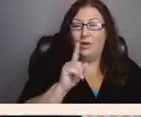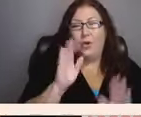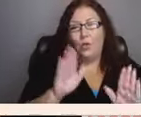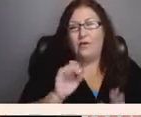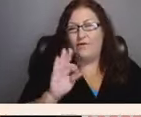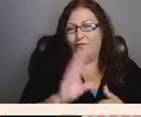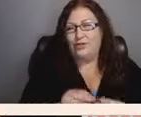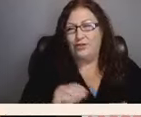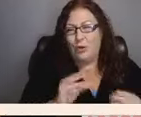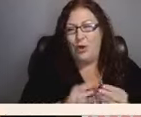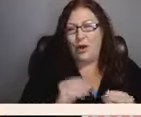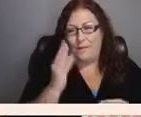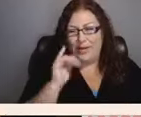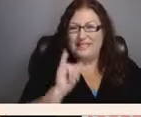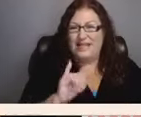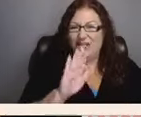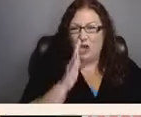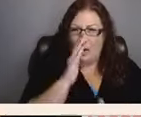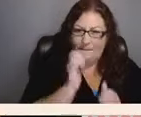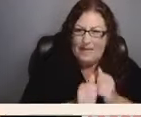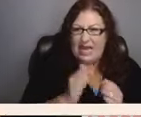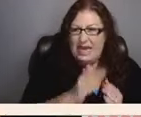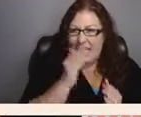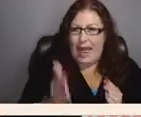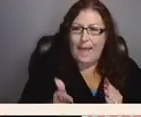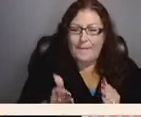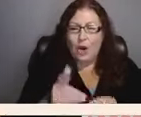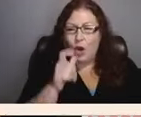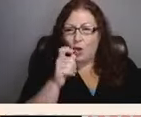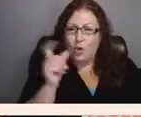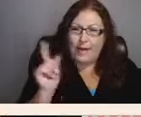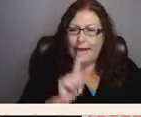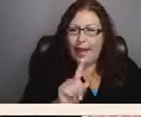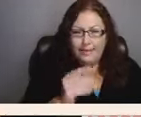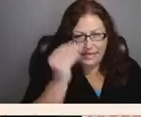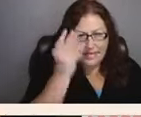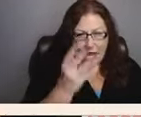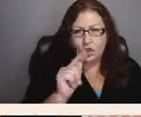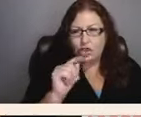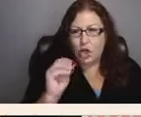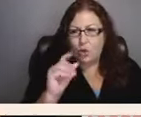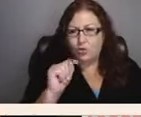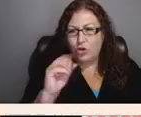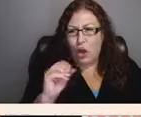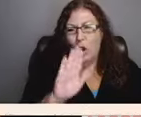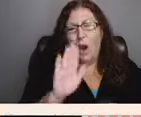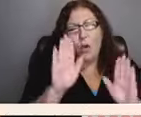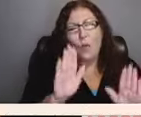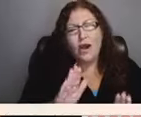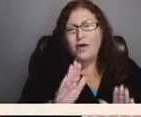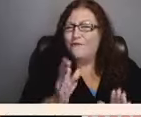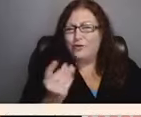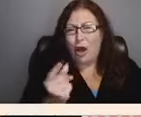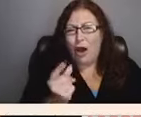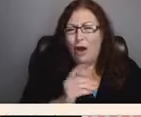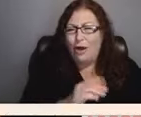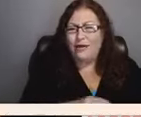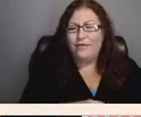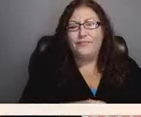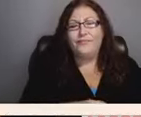her mean neighbor who came to say that Toto, her wonderful pal dog,